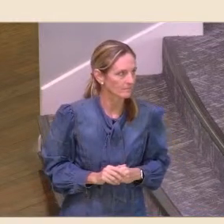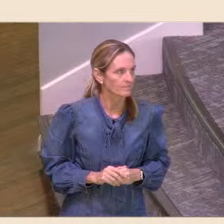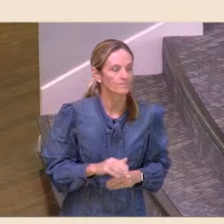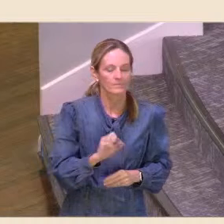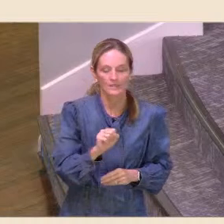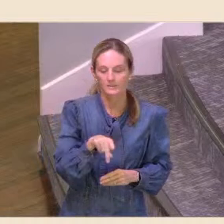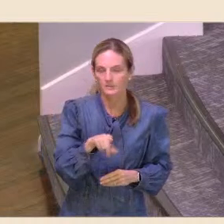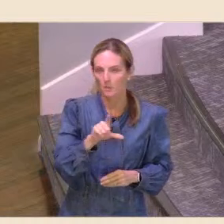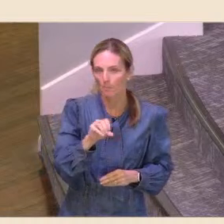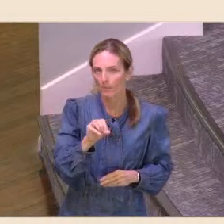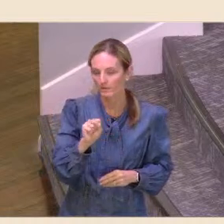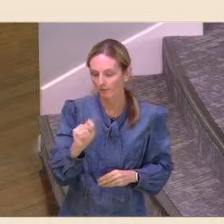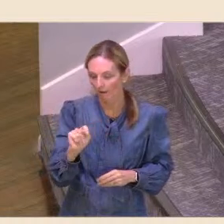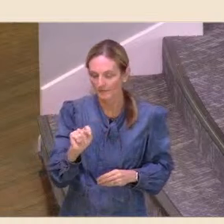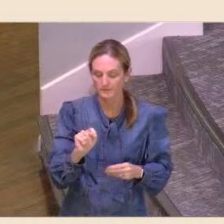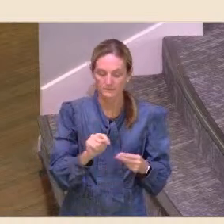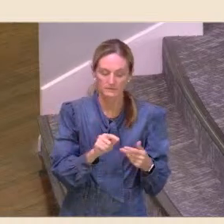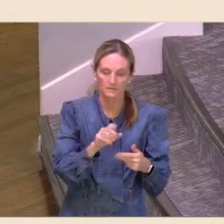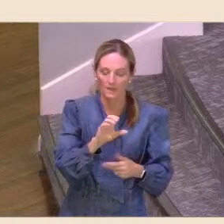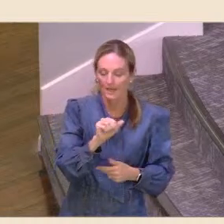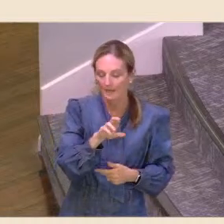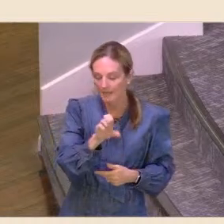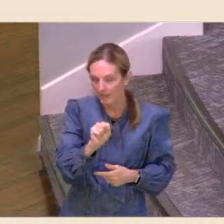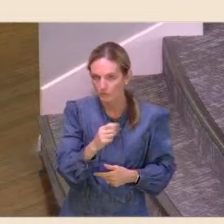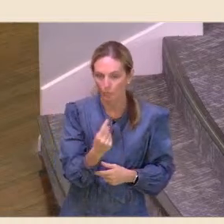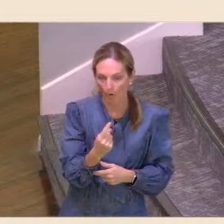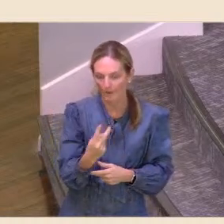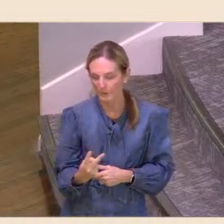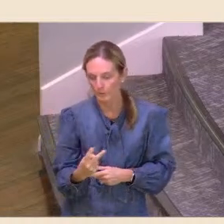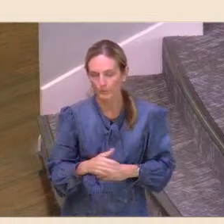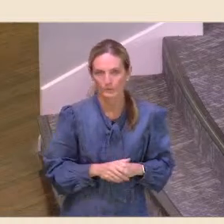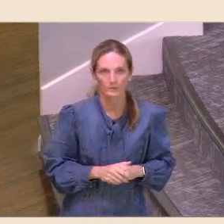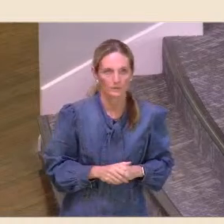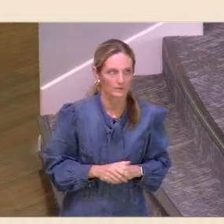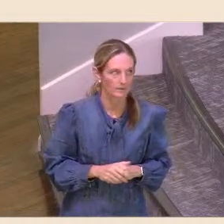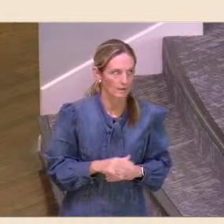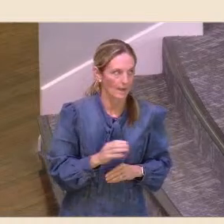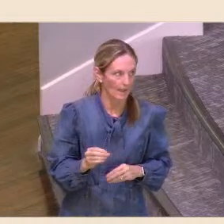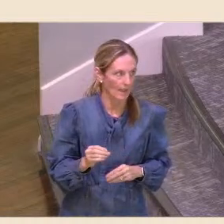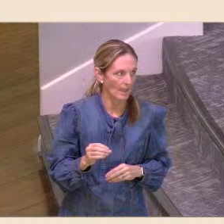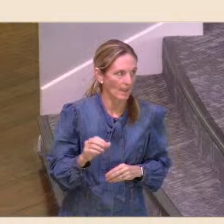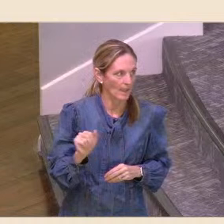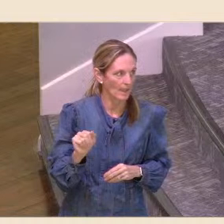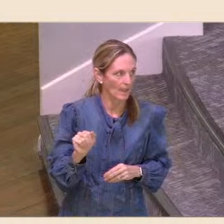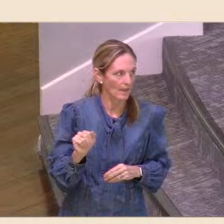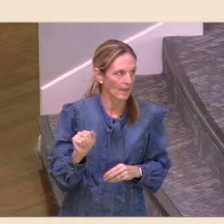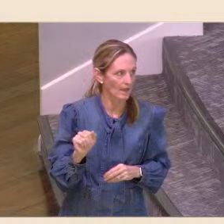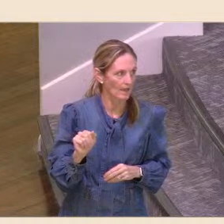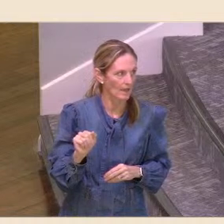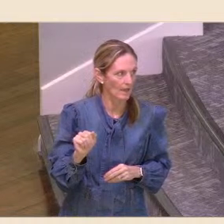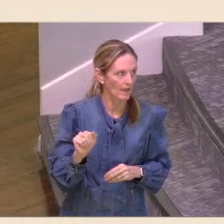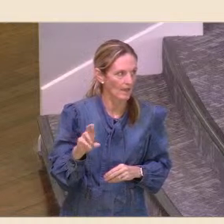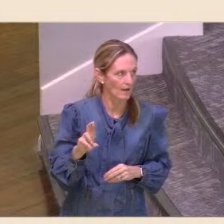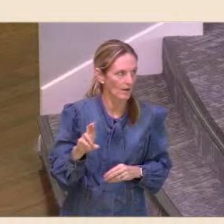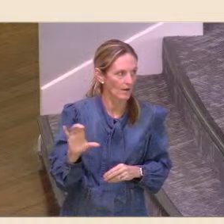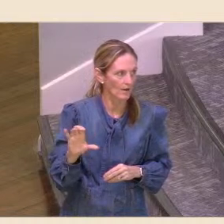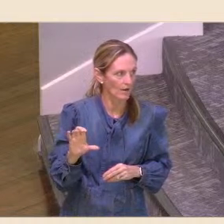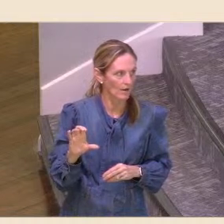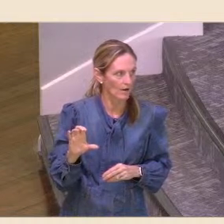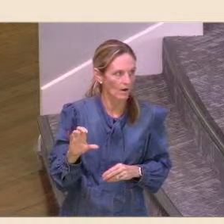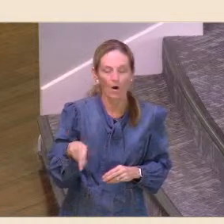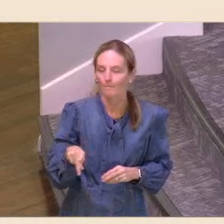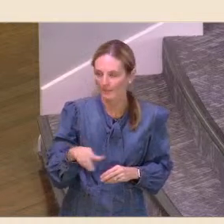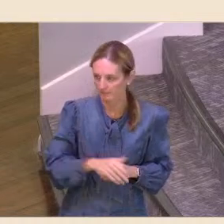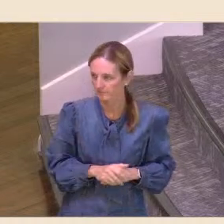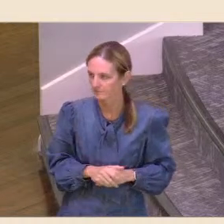SPLOST, CARES 1, CARES 2, and ARP. So just keep in mind that these federal program dollars, they